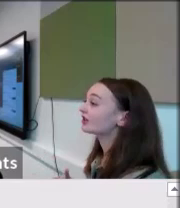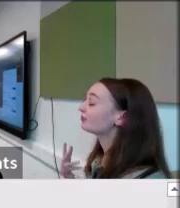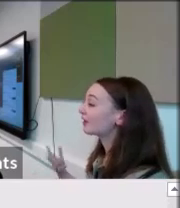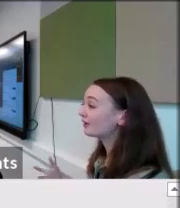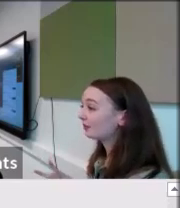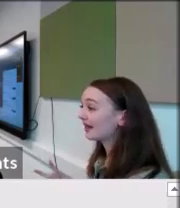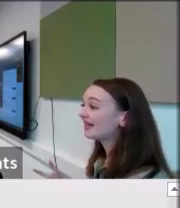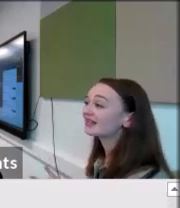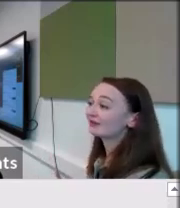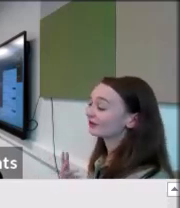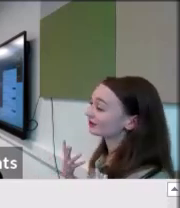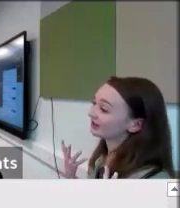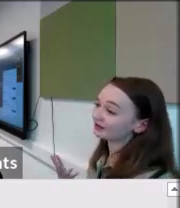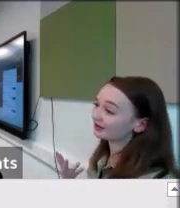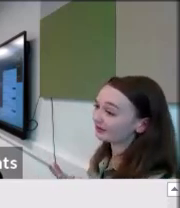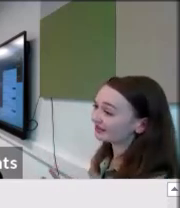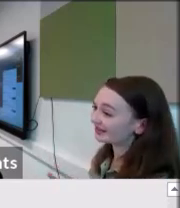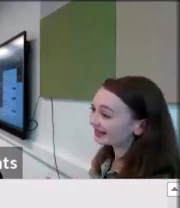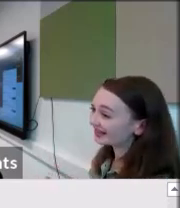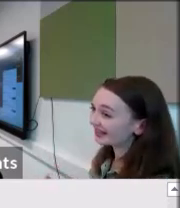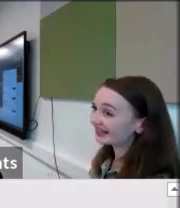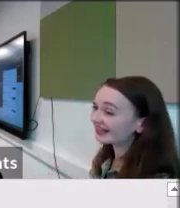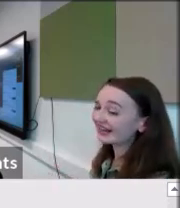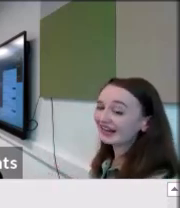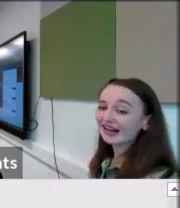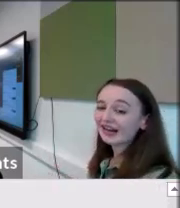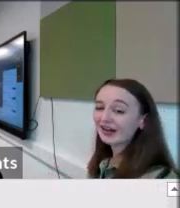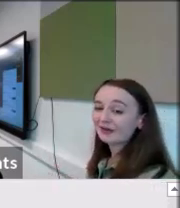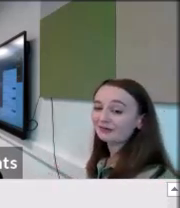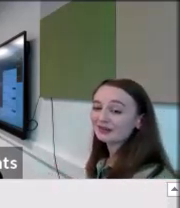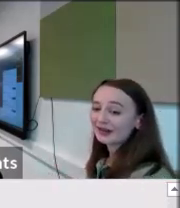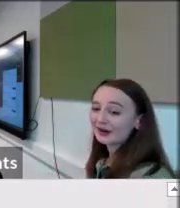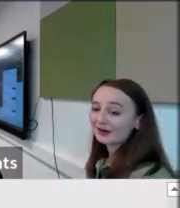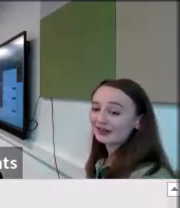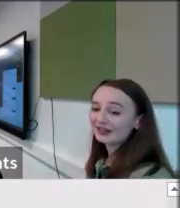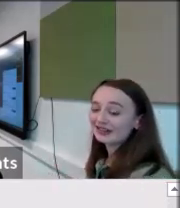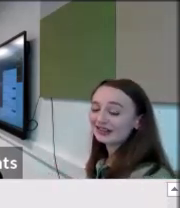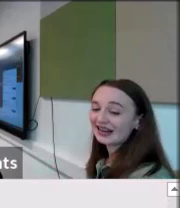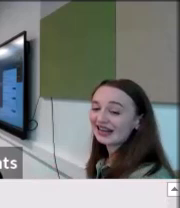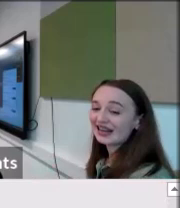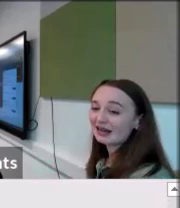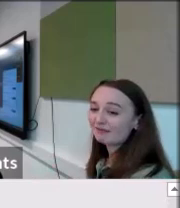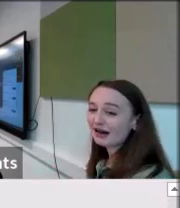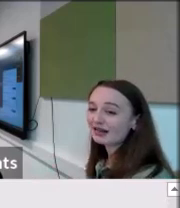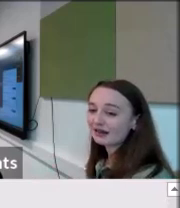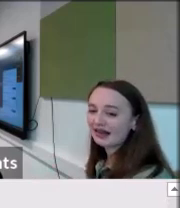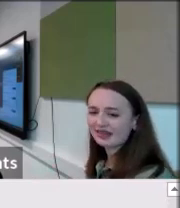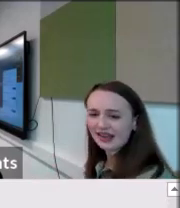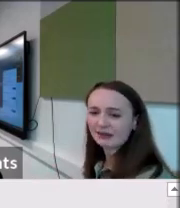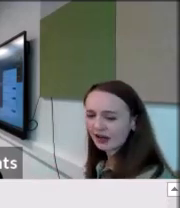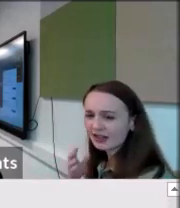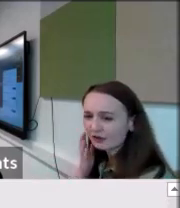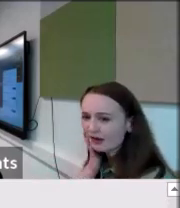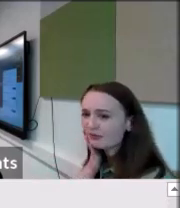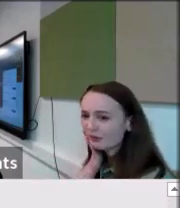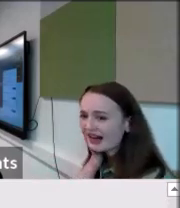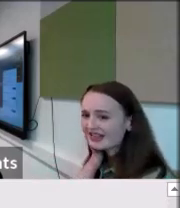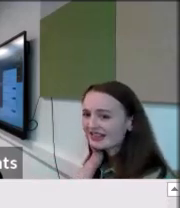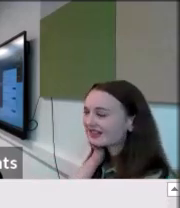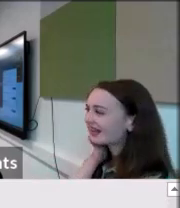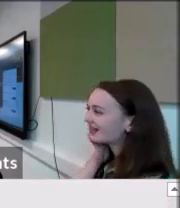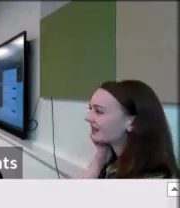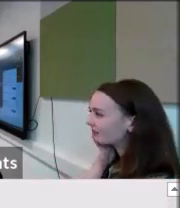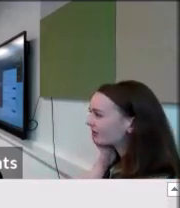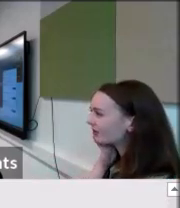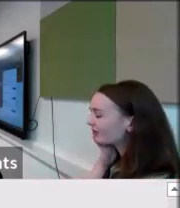moment. You've got to preserve your peace. You've got to look after your limited energy. So it might be, I think, I'm trying to remember what